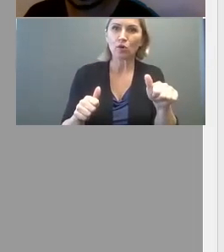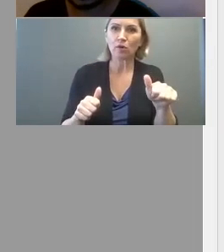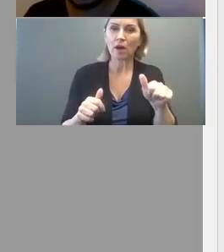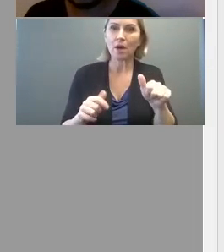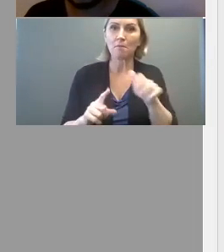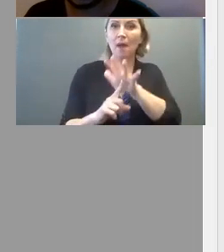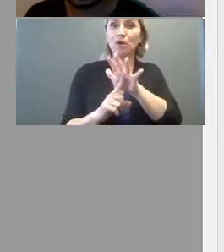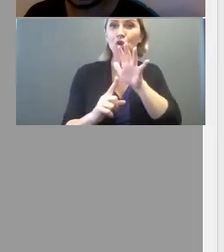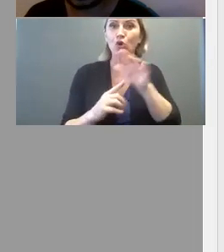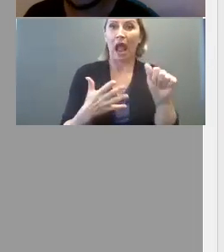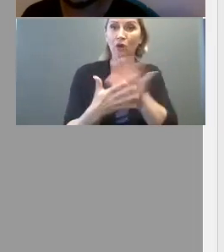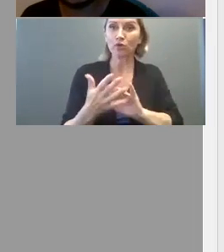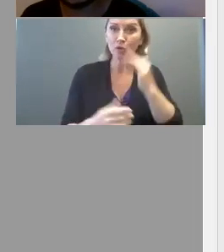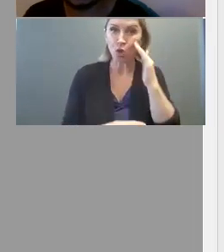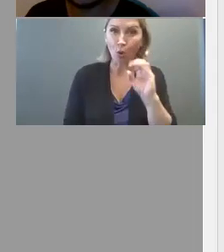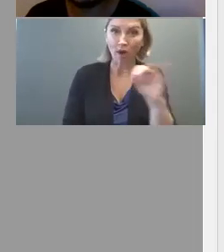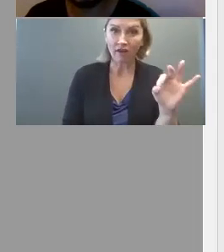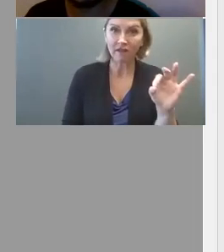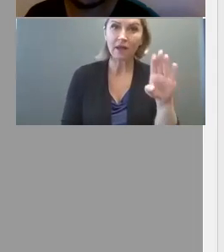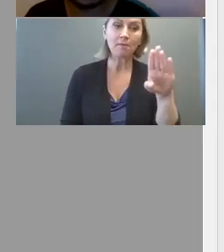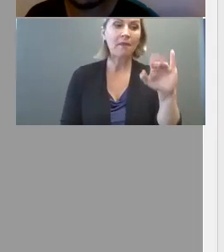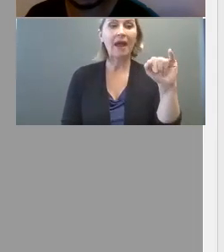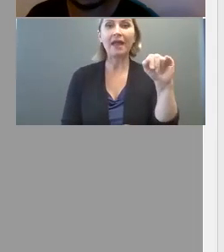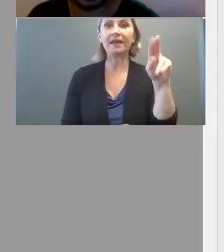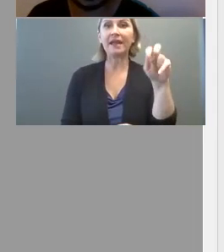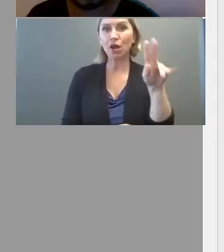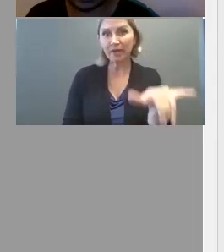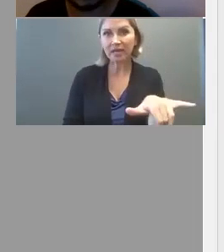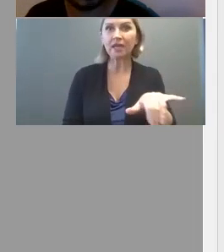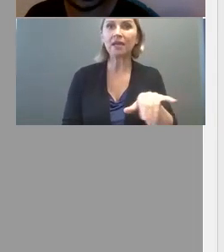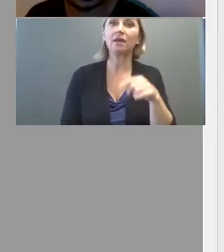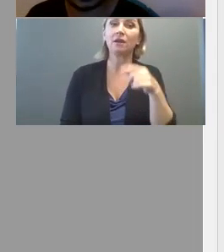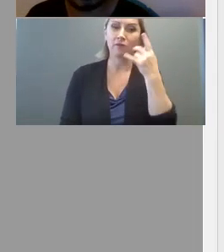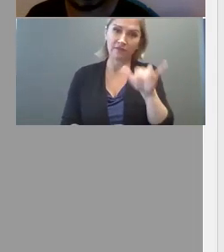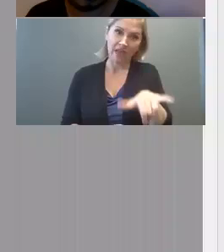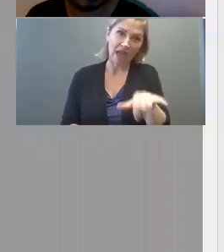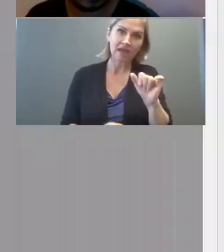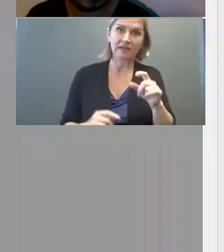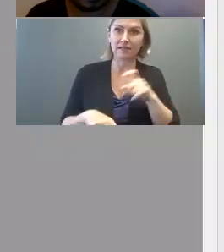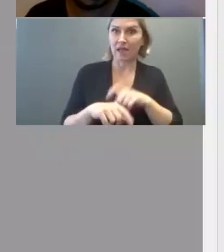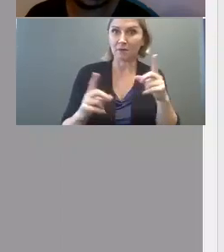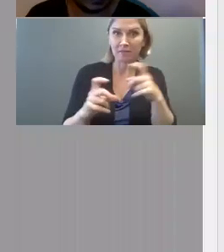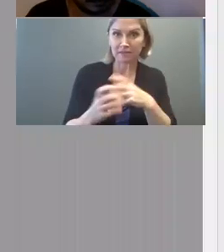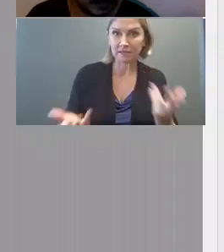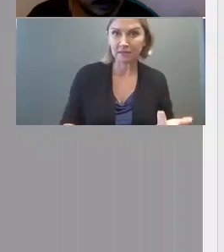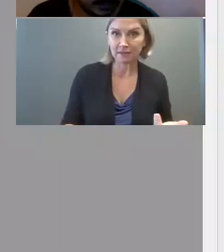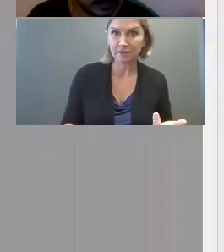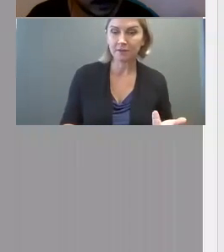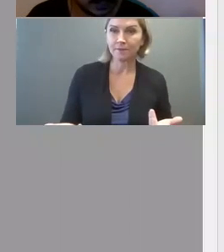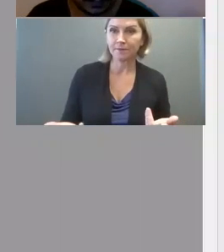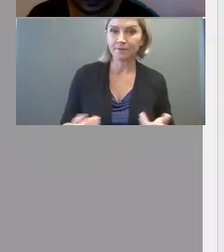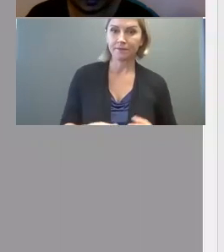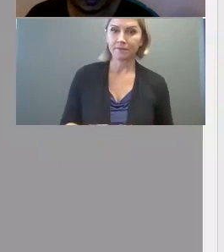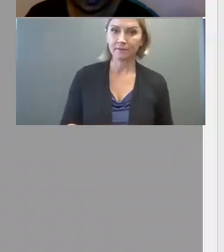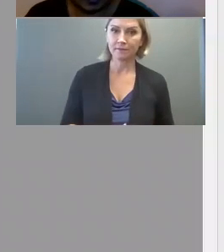of, would binary search fulfill this particular time complexity? Yep, Revant